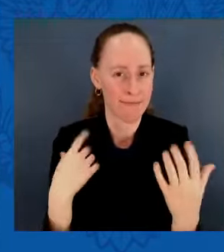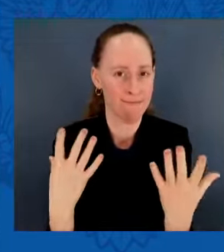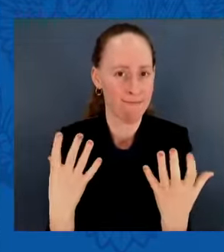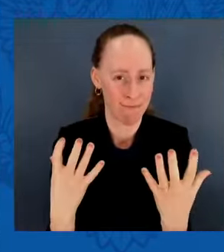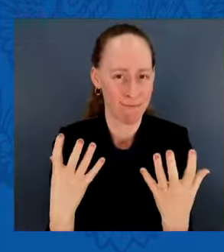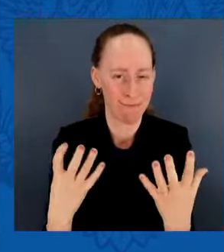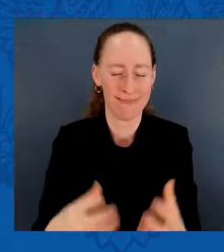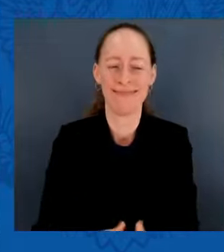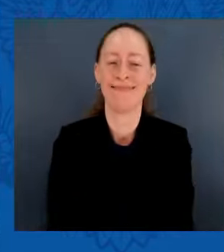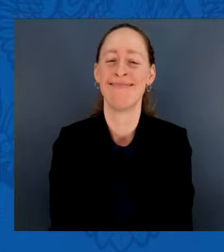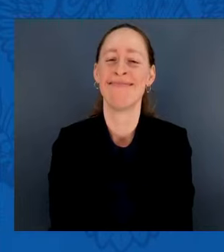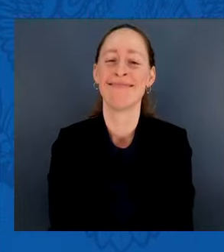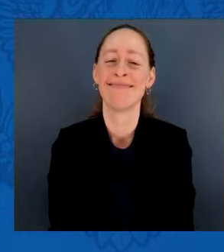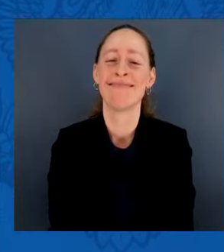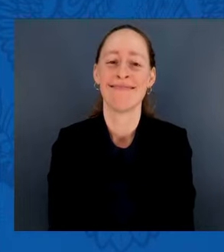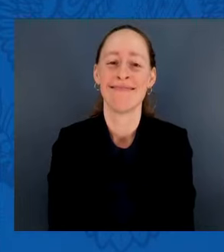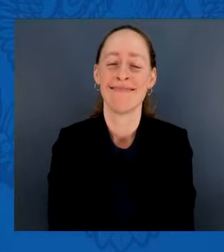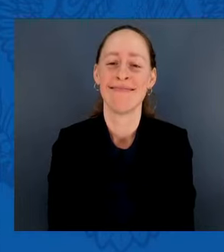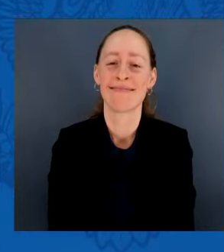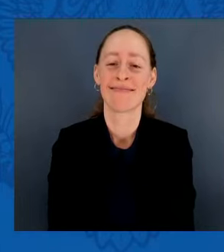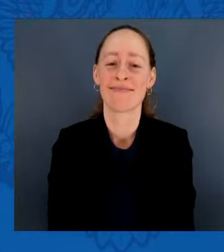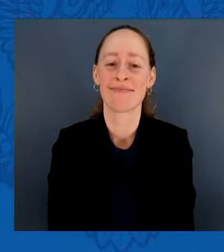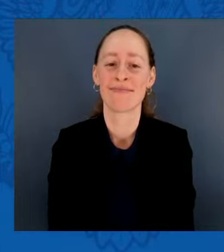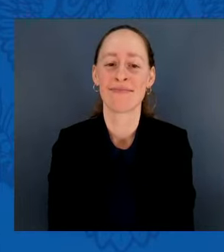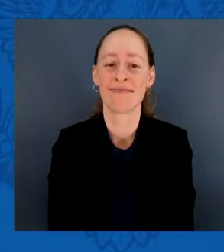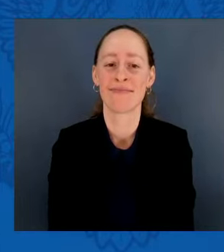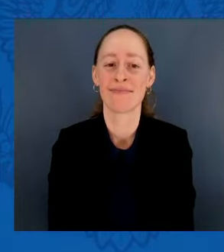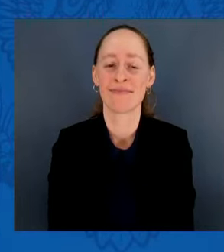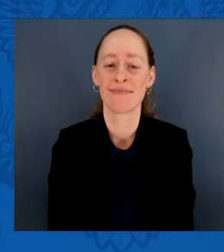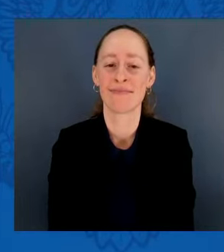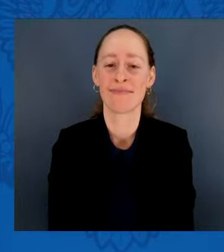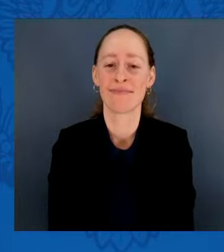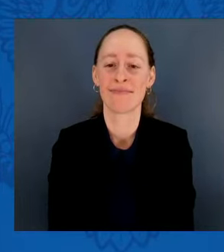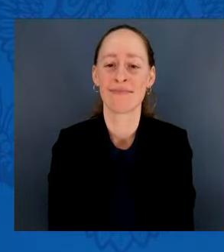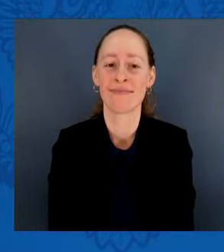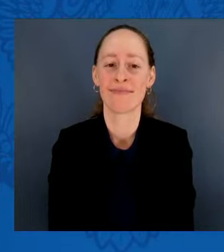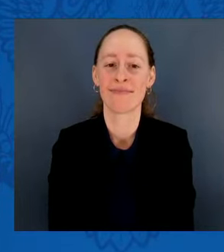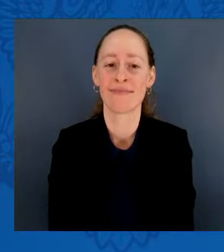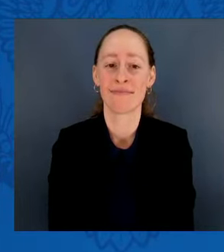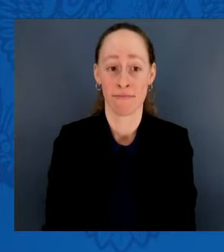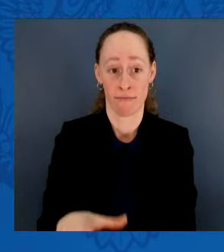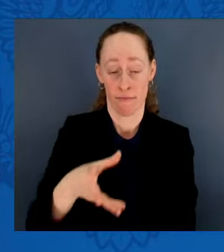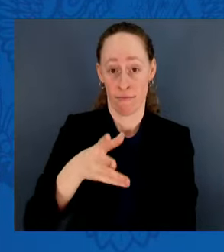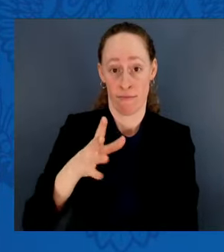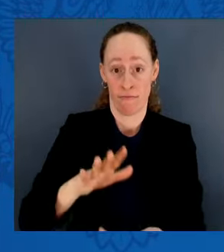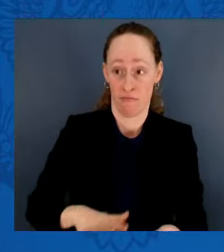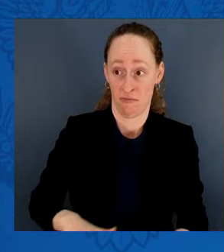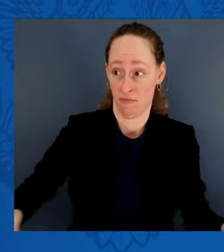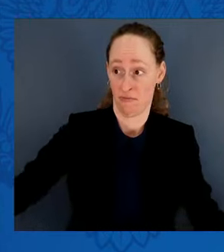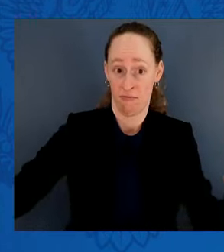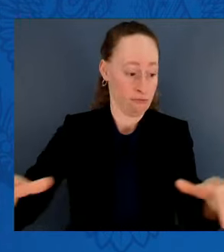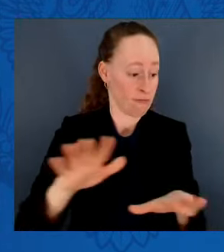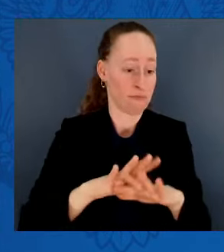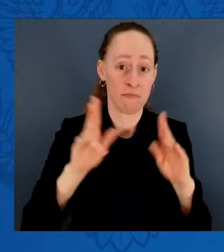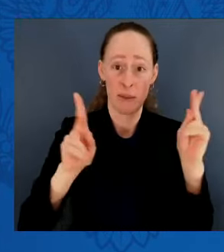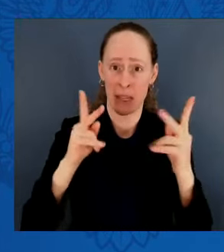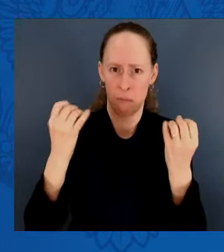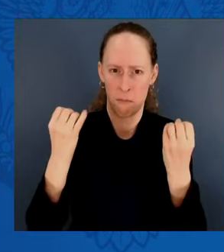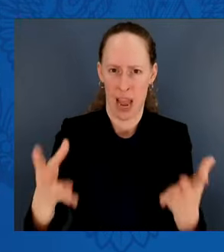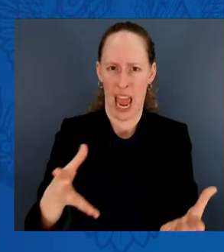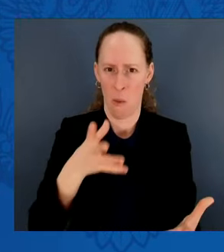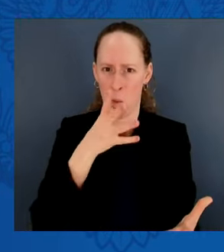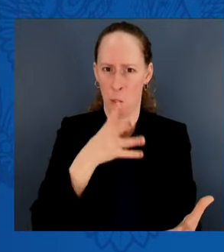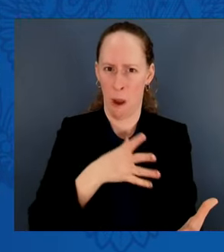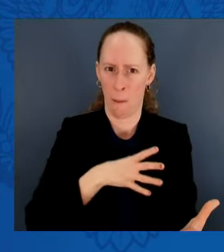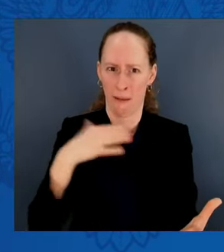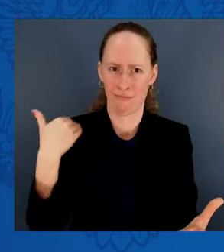To state the obvious, women are more than half our population. But research on women's health has always been underfunded.